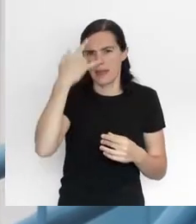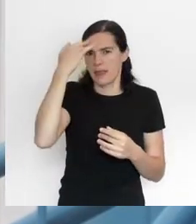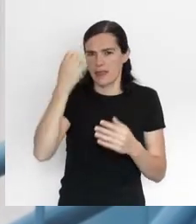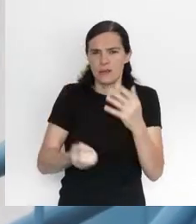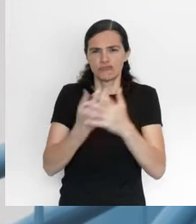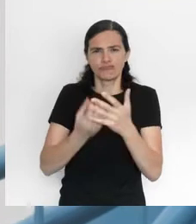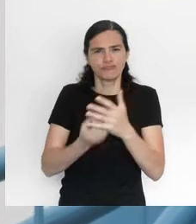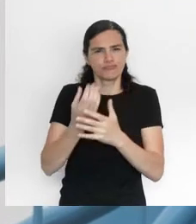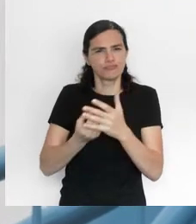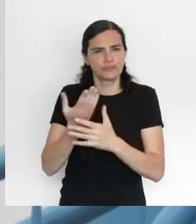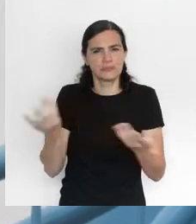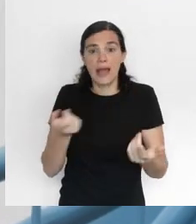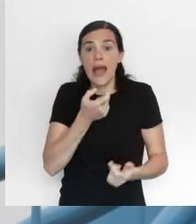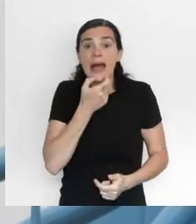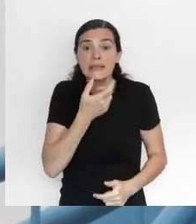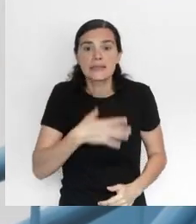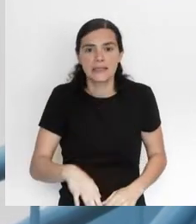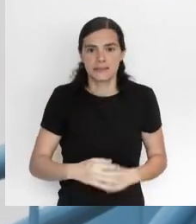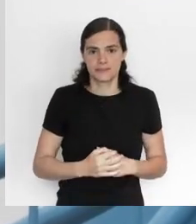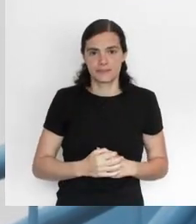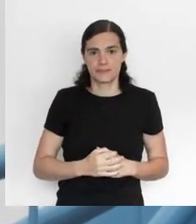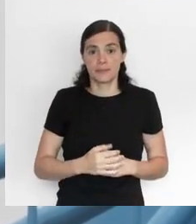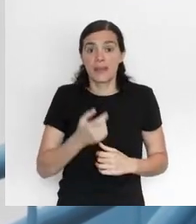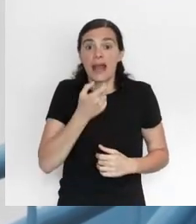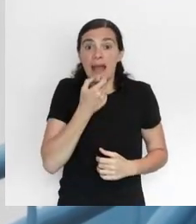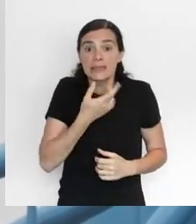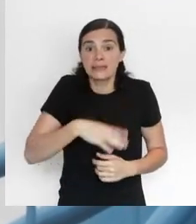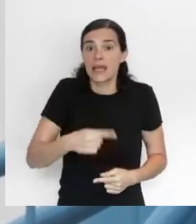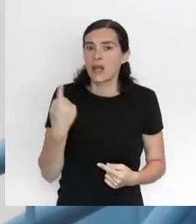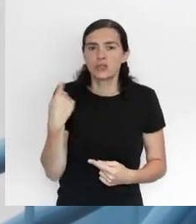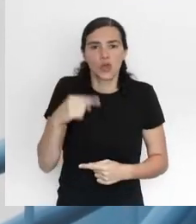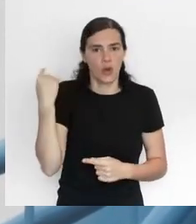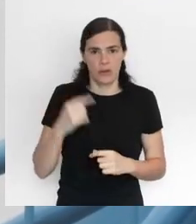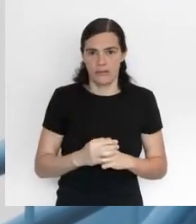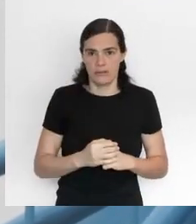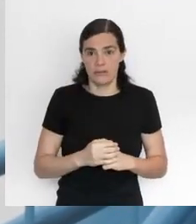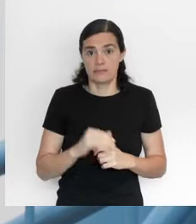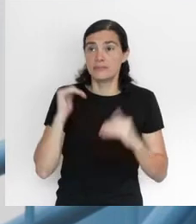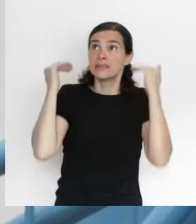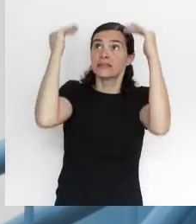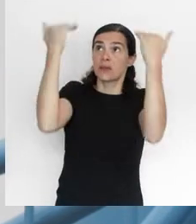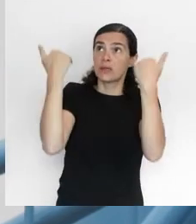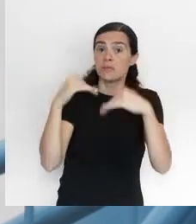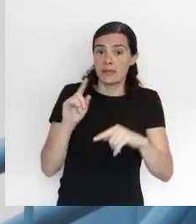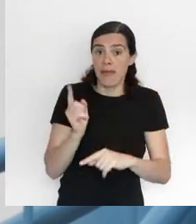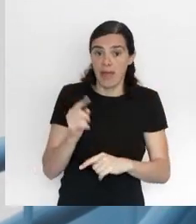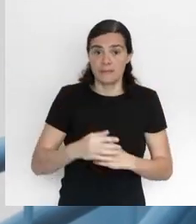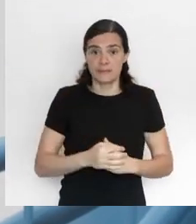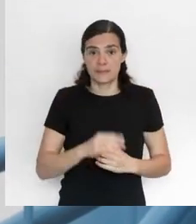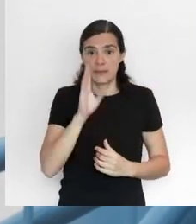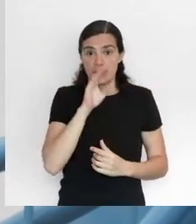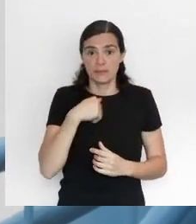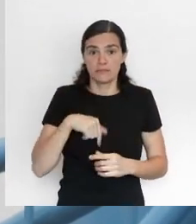everyday creativity, if you want, but only if you want, sky is the